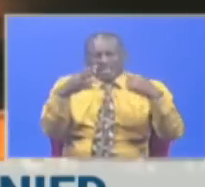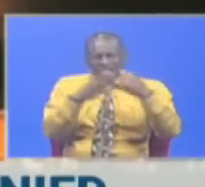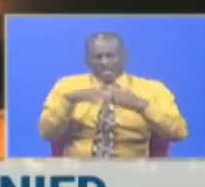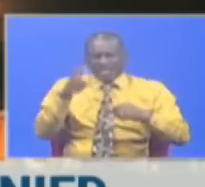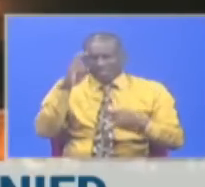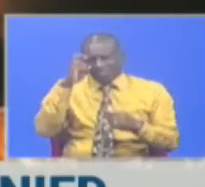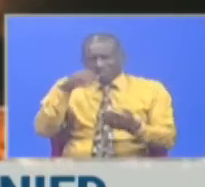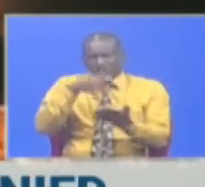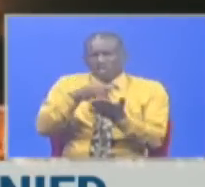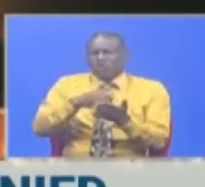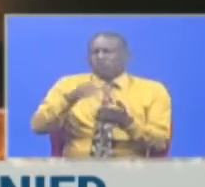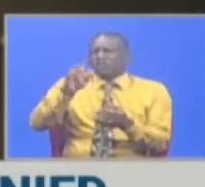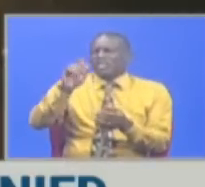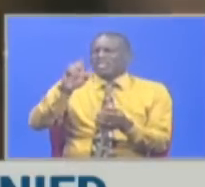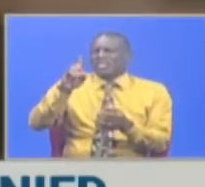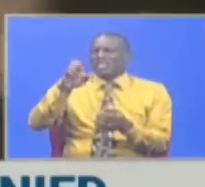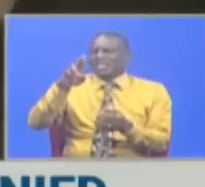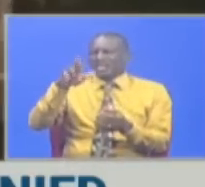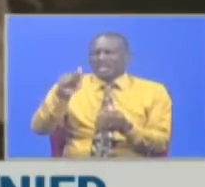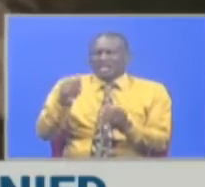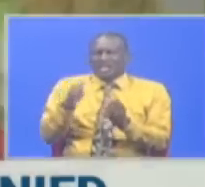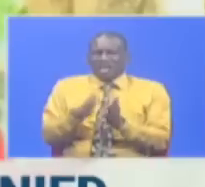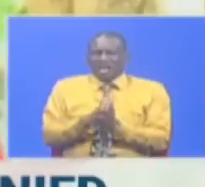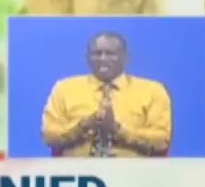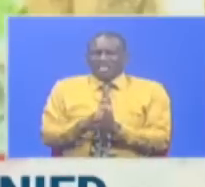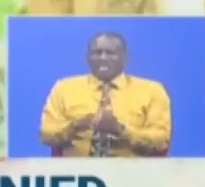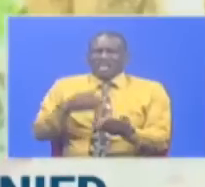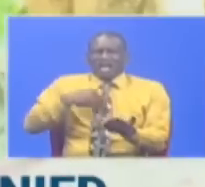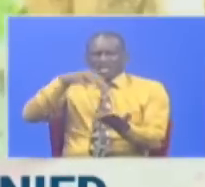Kidera, and charged them for arson.